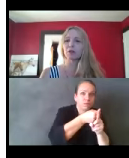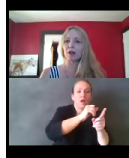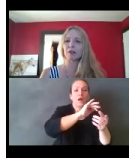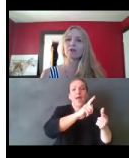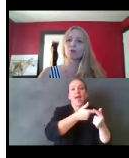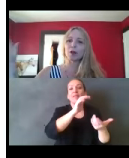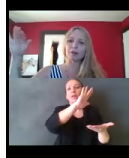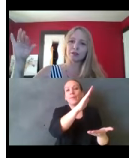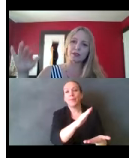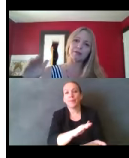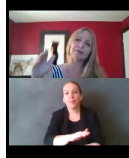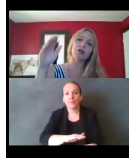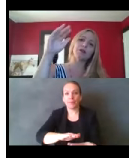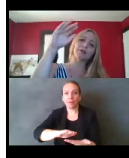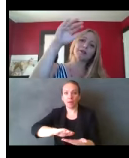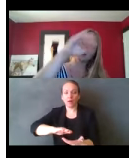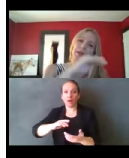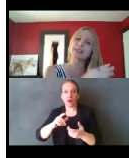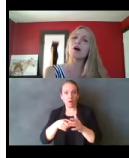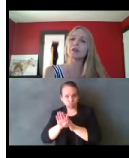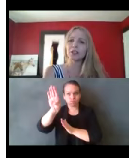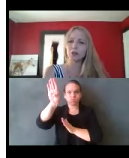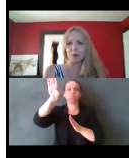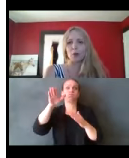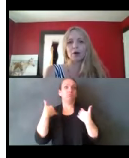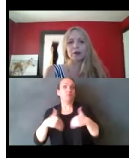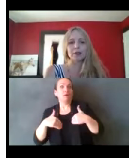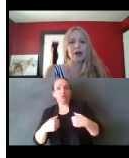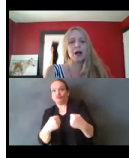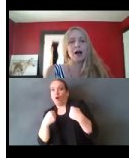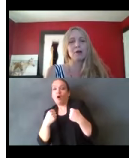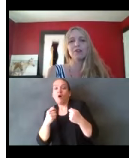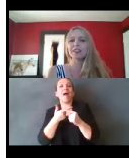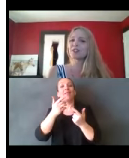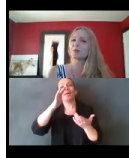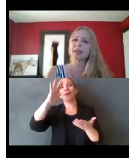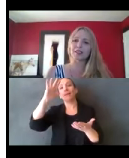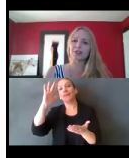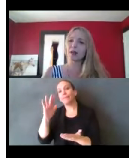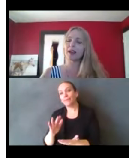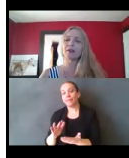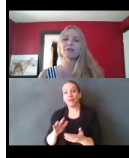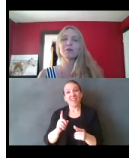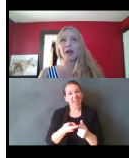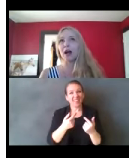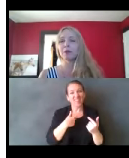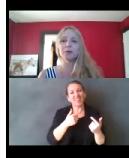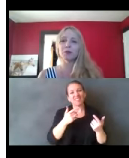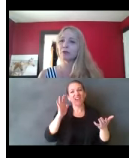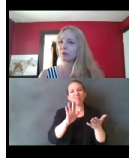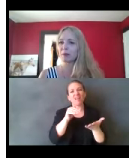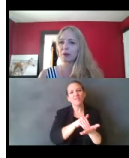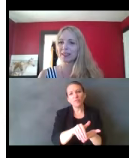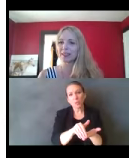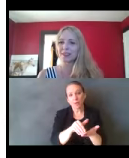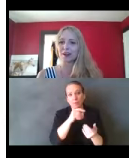time goes on, those waves go space out a little bit more. Feelings are mixed. You might have some happy,